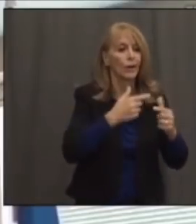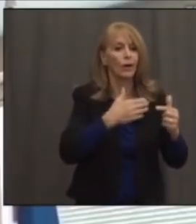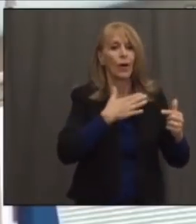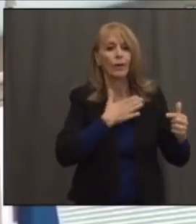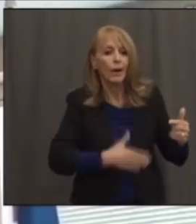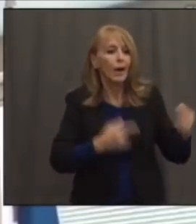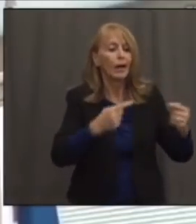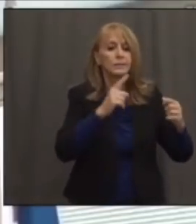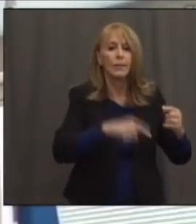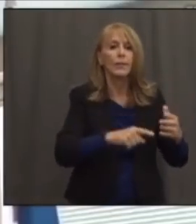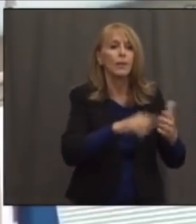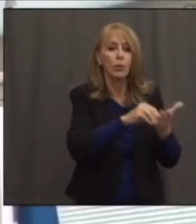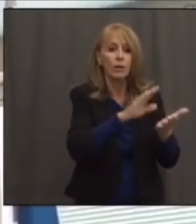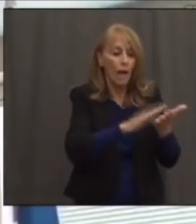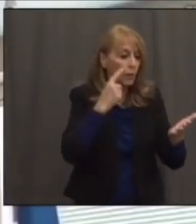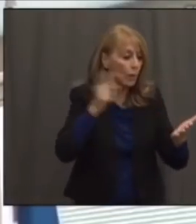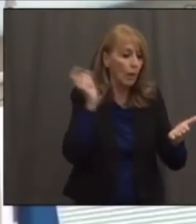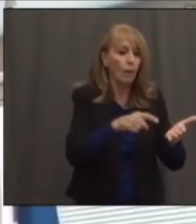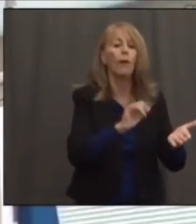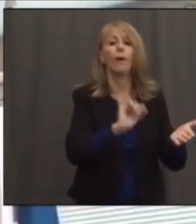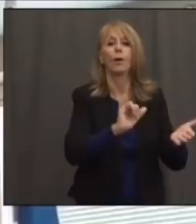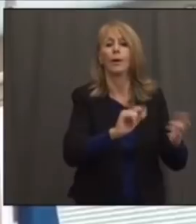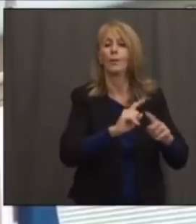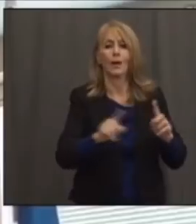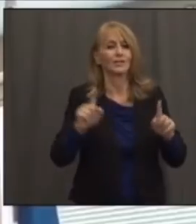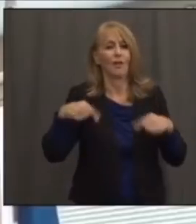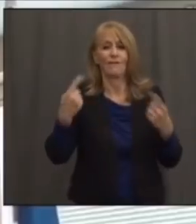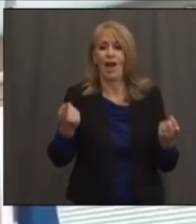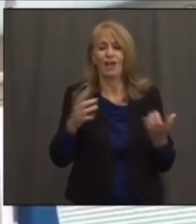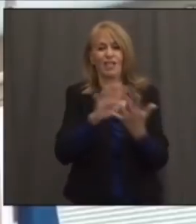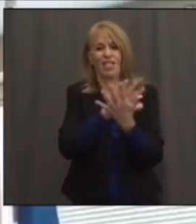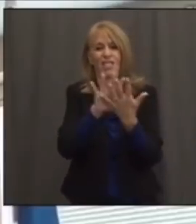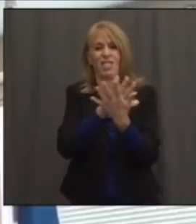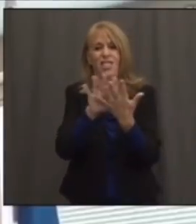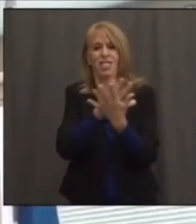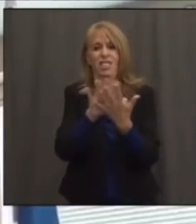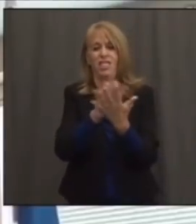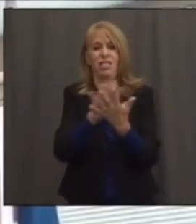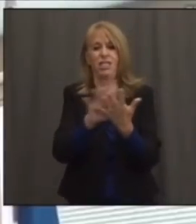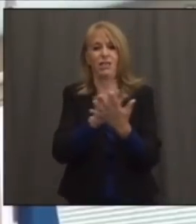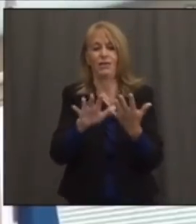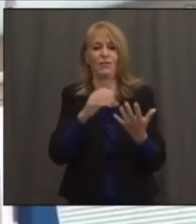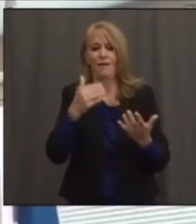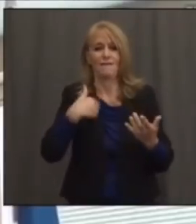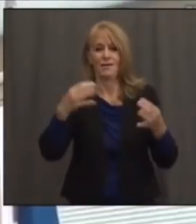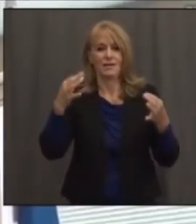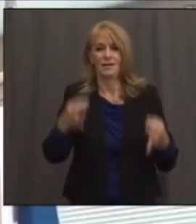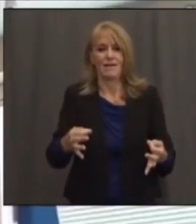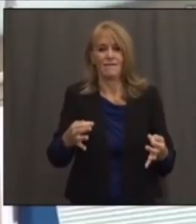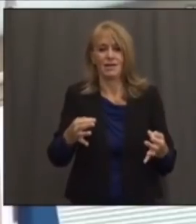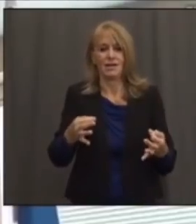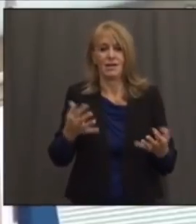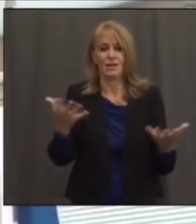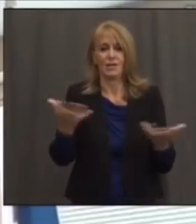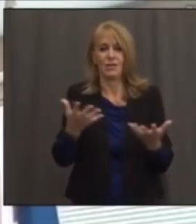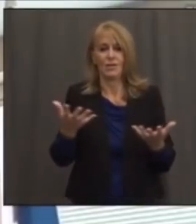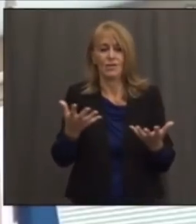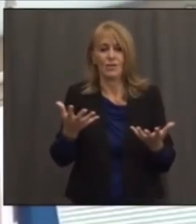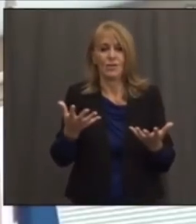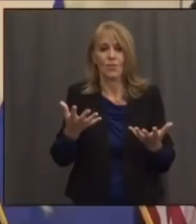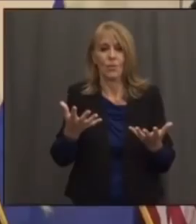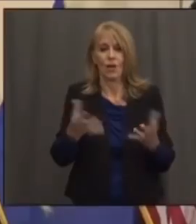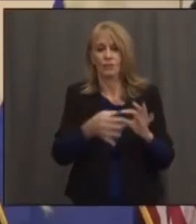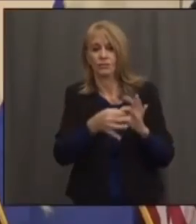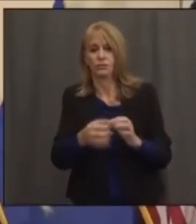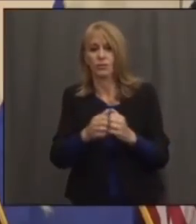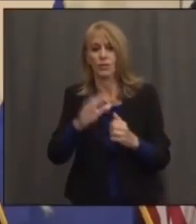and not an easily defined set of symptoms that we could collect data on. Thank